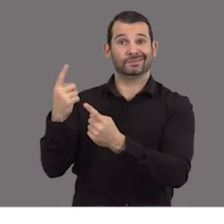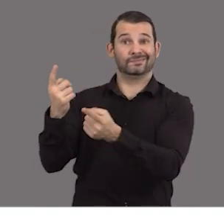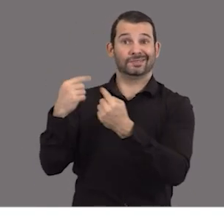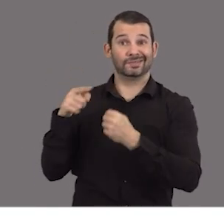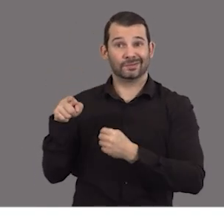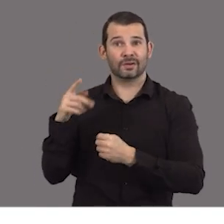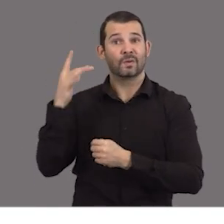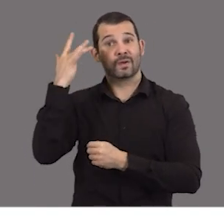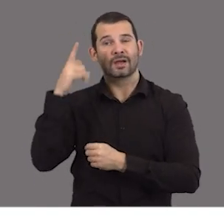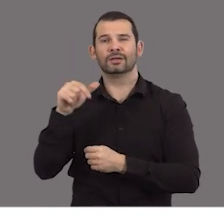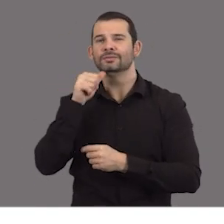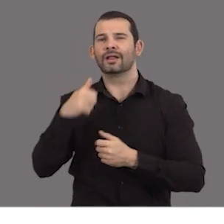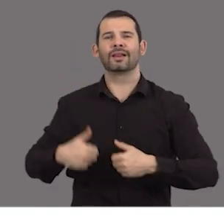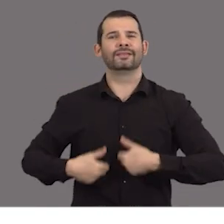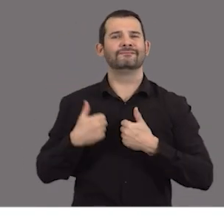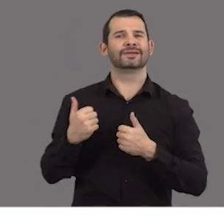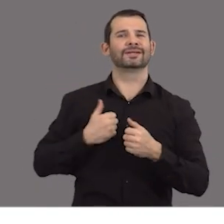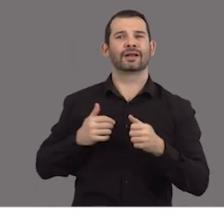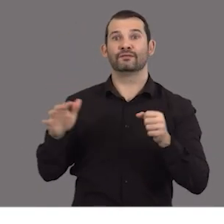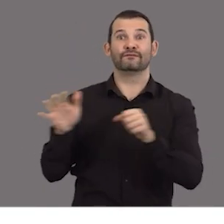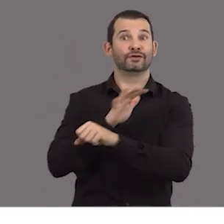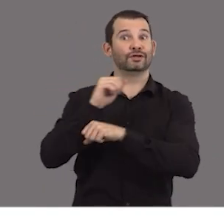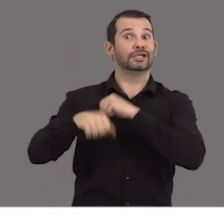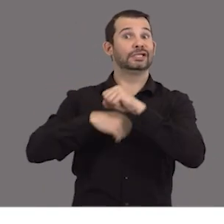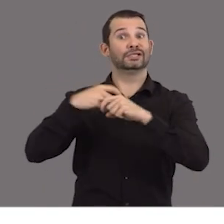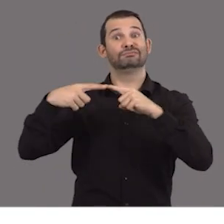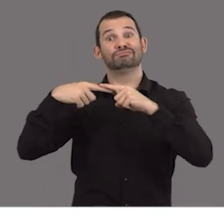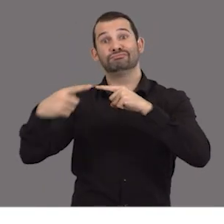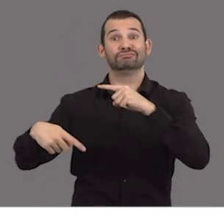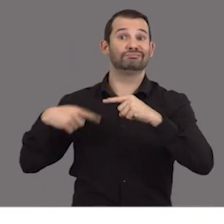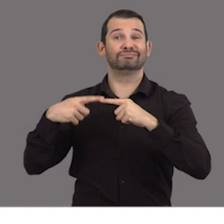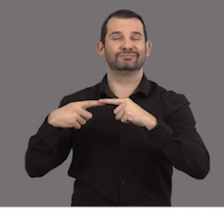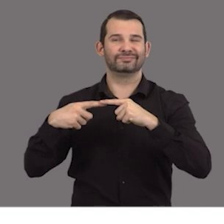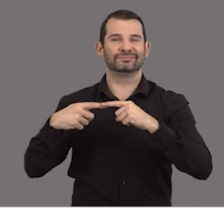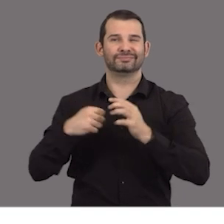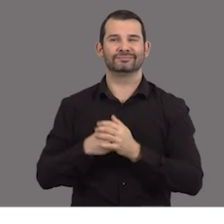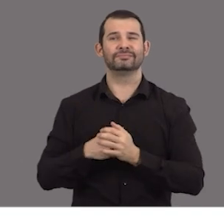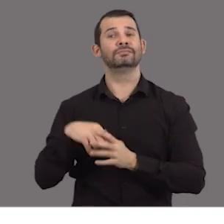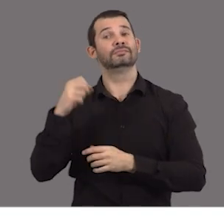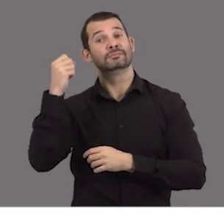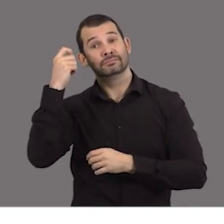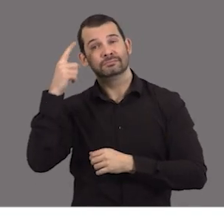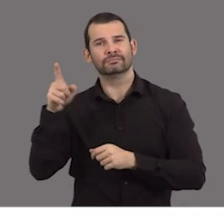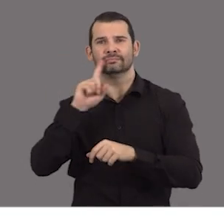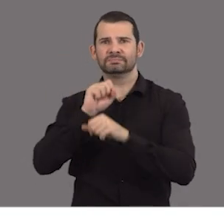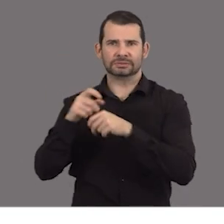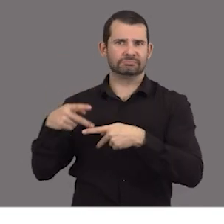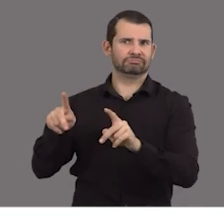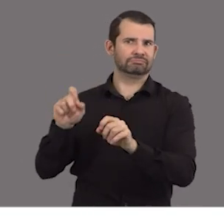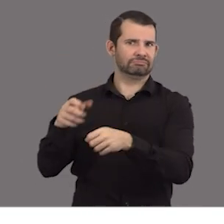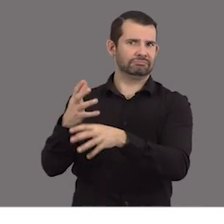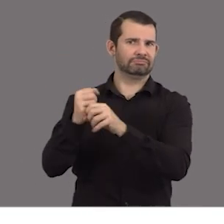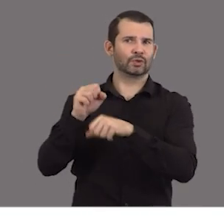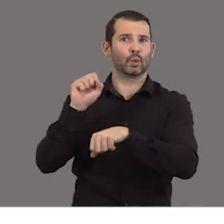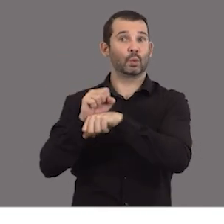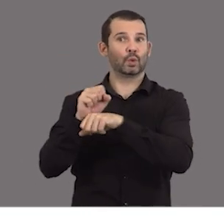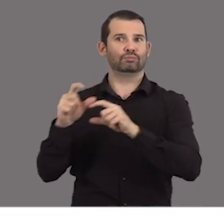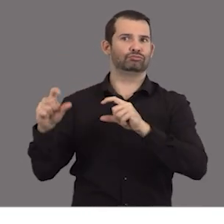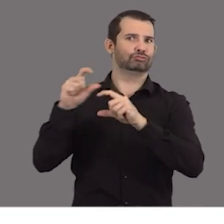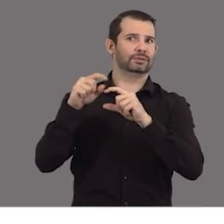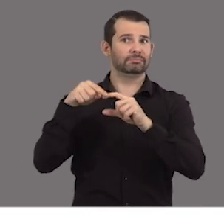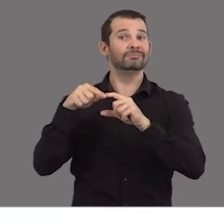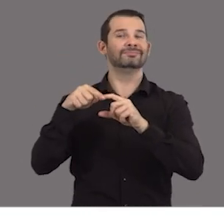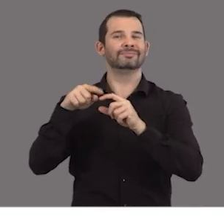on the federal tax return because he didn't live in Canada for the entire year. However, he's entitled to the work